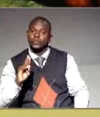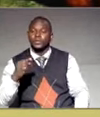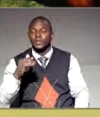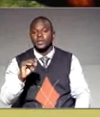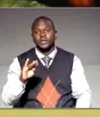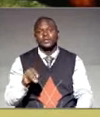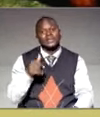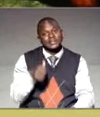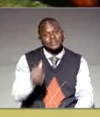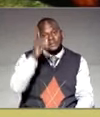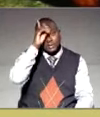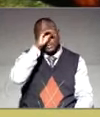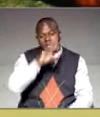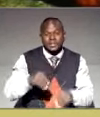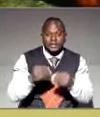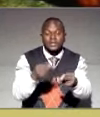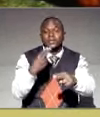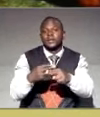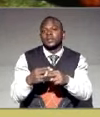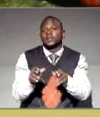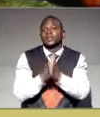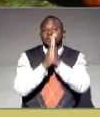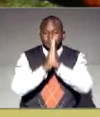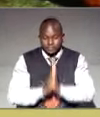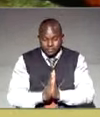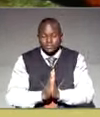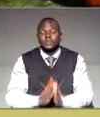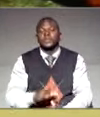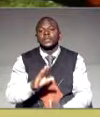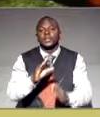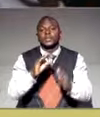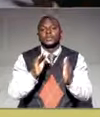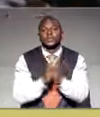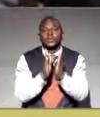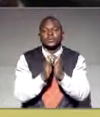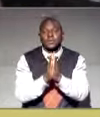the Kabaka himself. He first prayed at Makay in the Protestants.